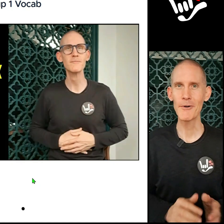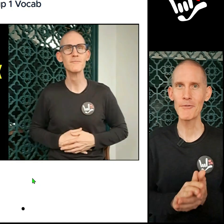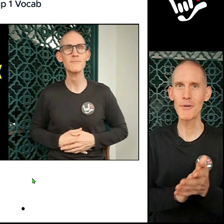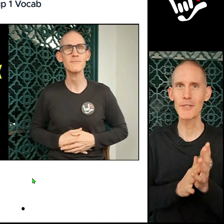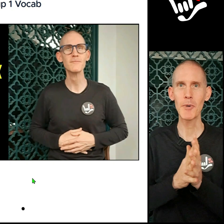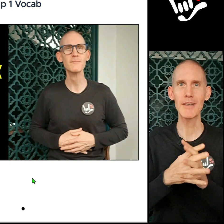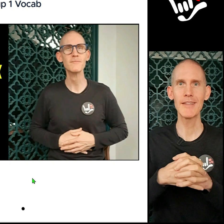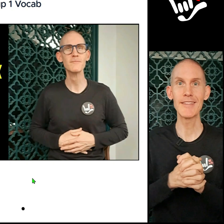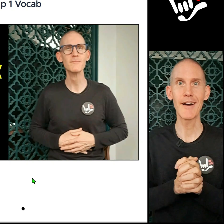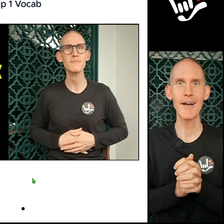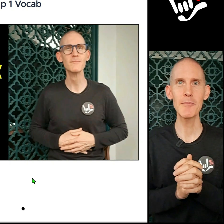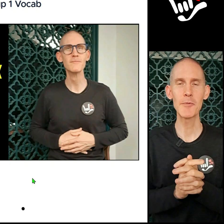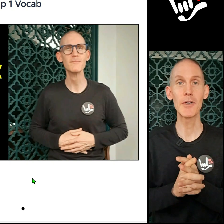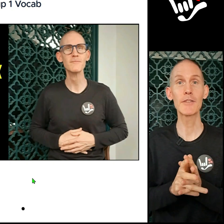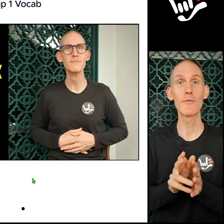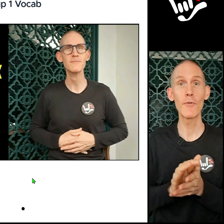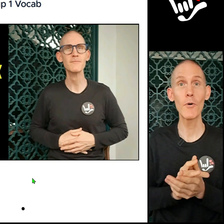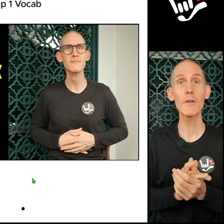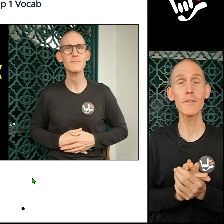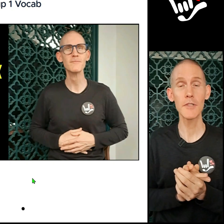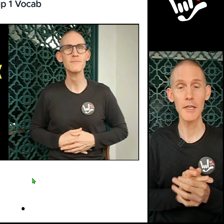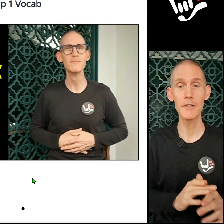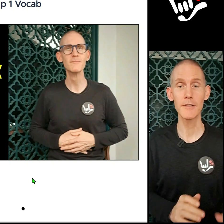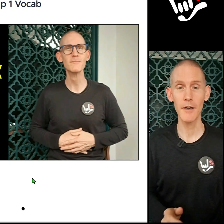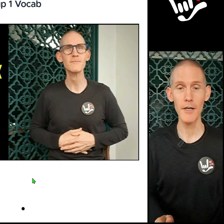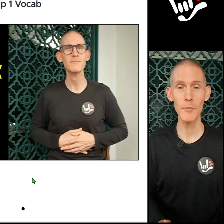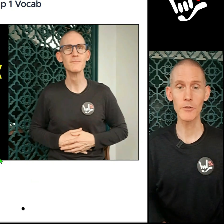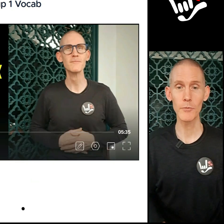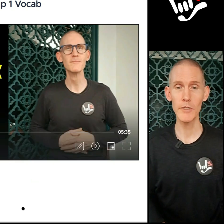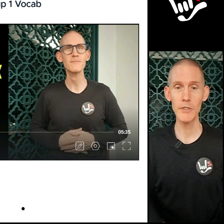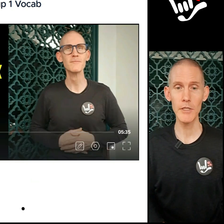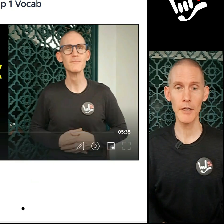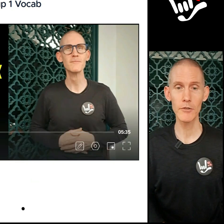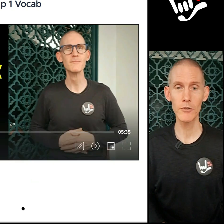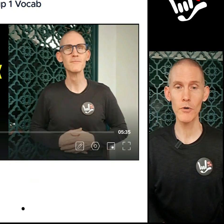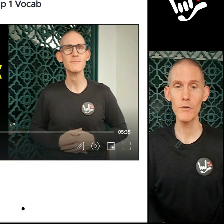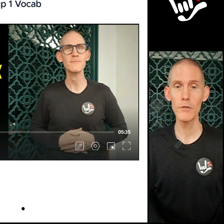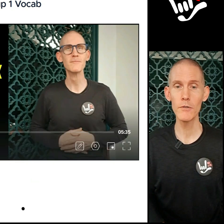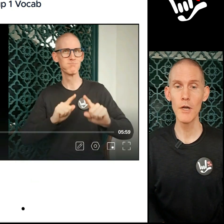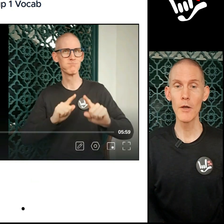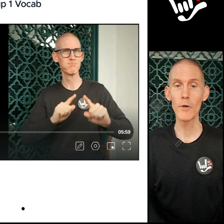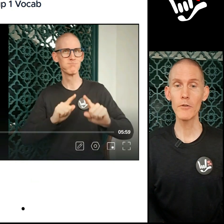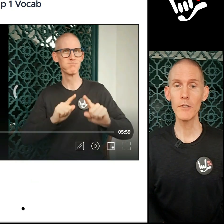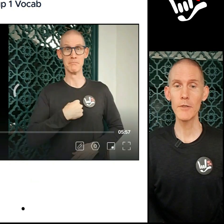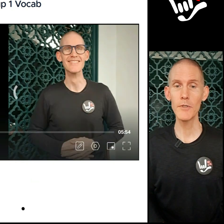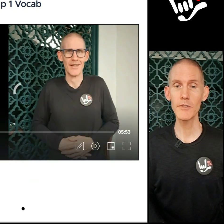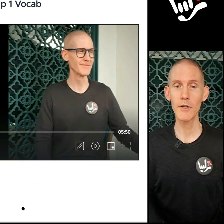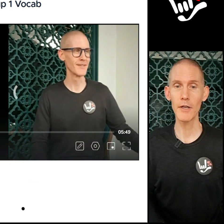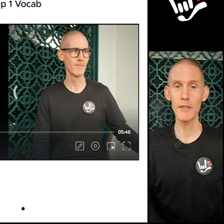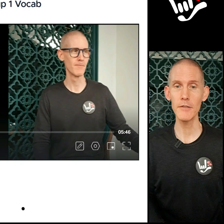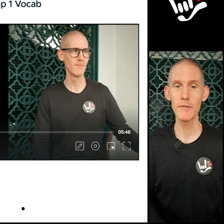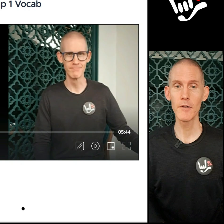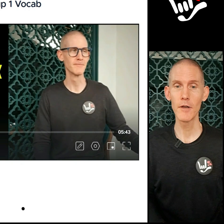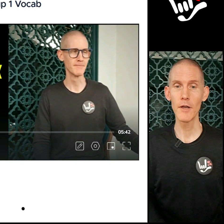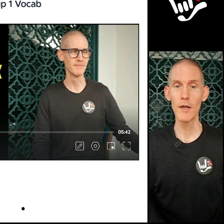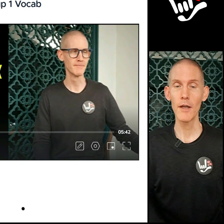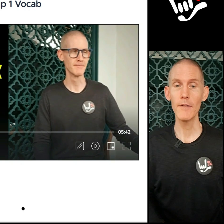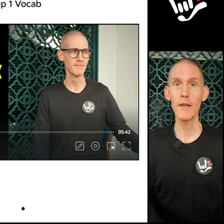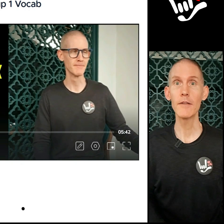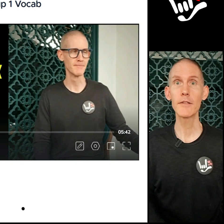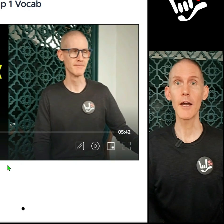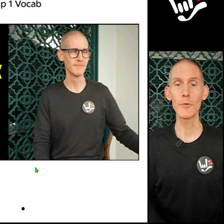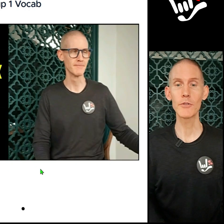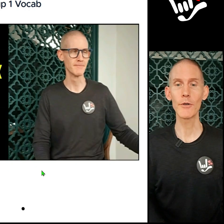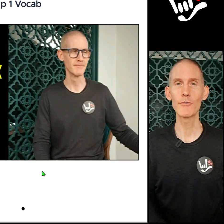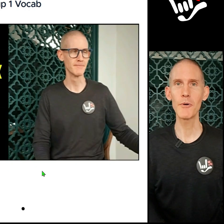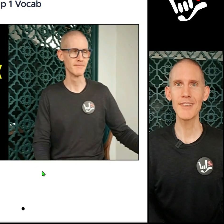Okay, I don't know if you're expecting the timer, but it's a 4-second timer. So basically I show you what you need to be signing, and